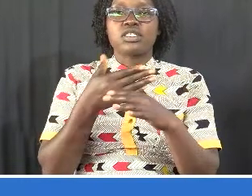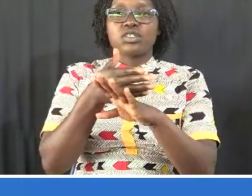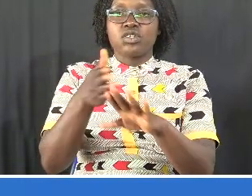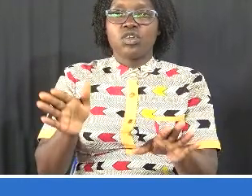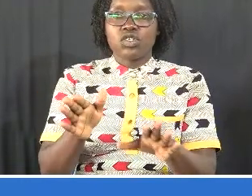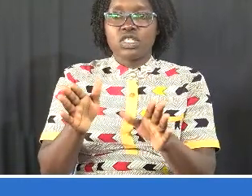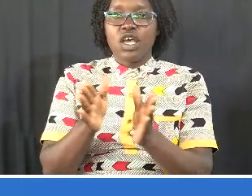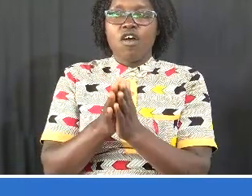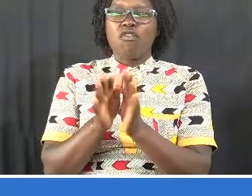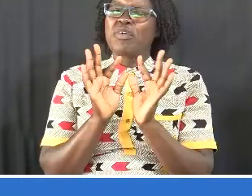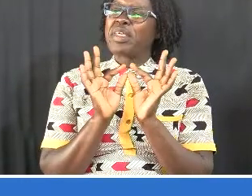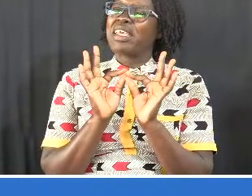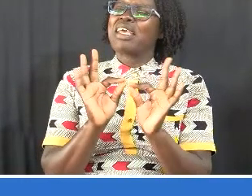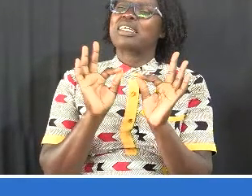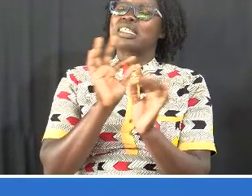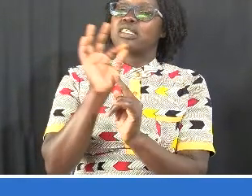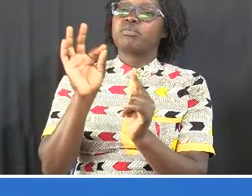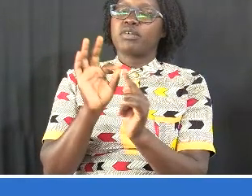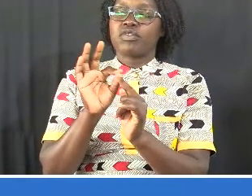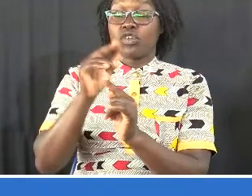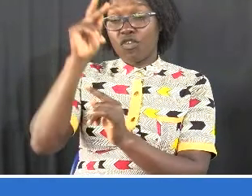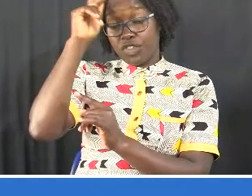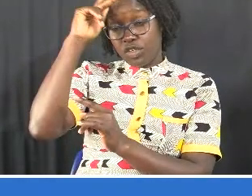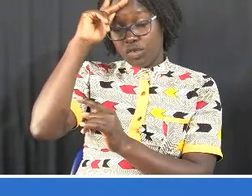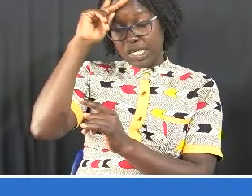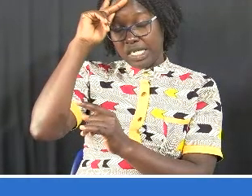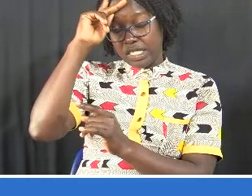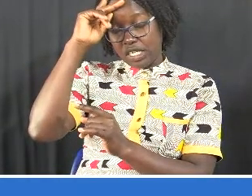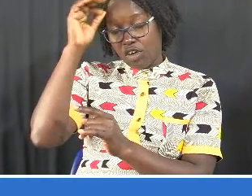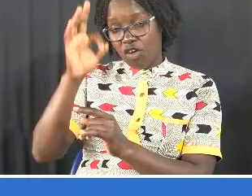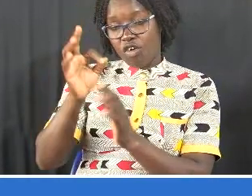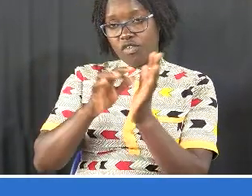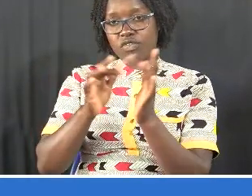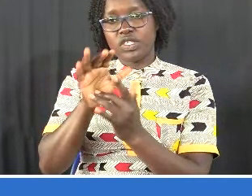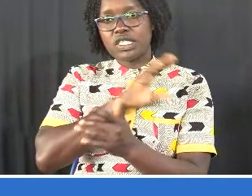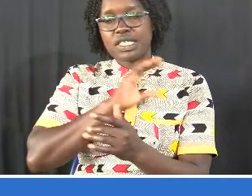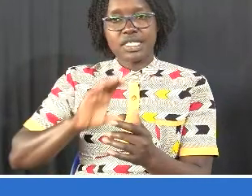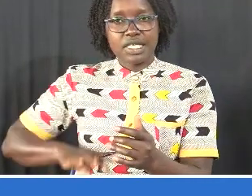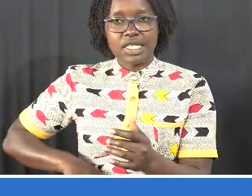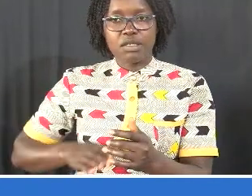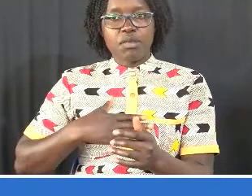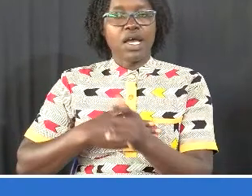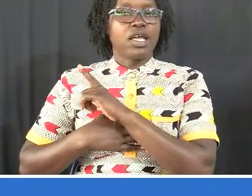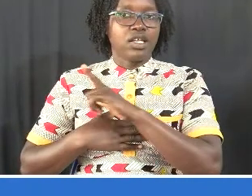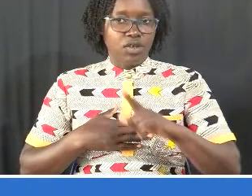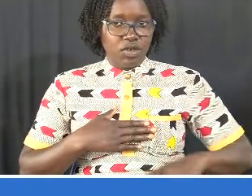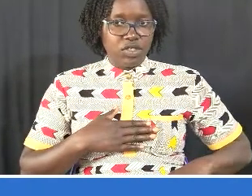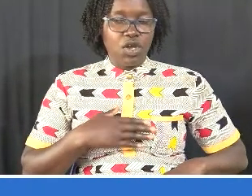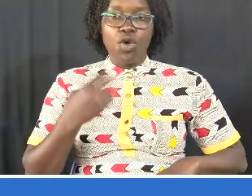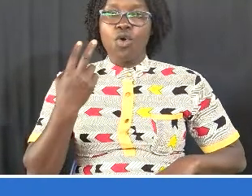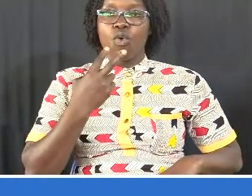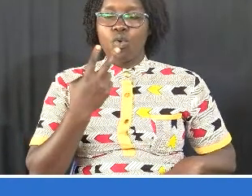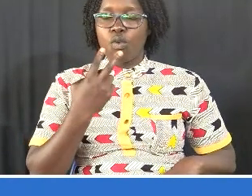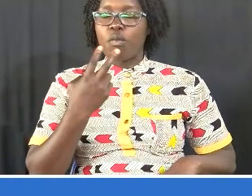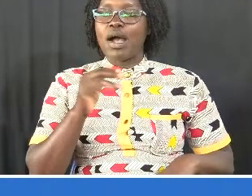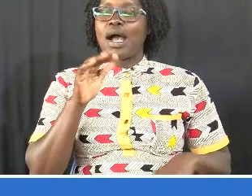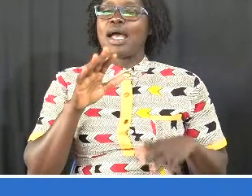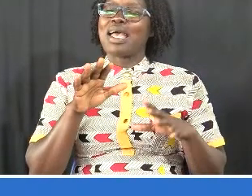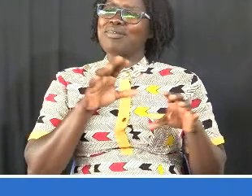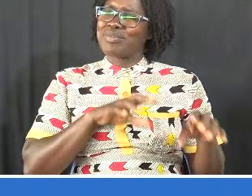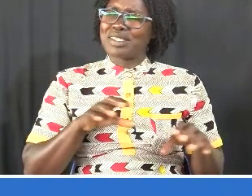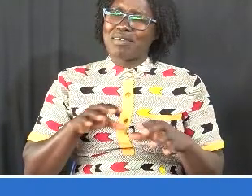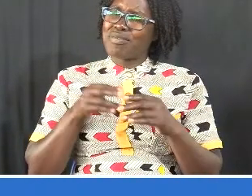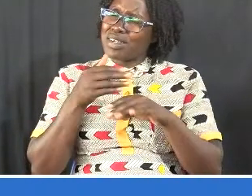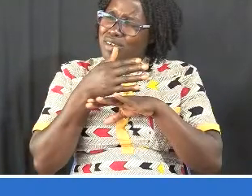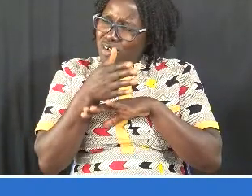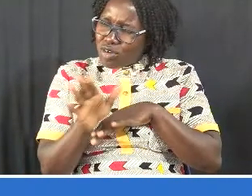the excellence of the knowledge of Jesus Christ, my Lord, for whom I have suffered the